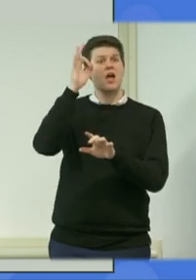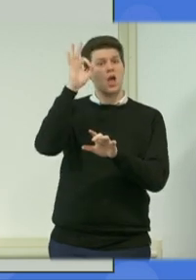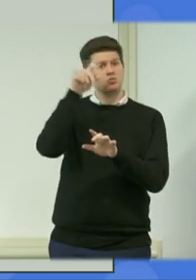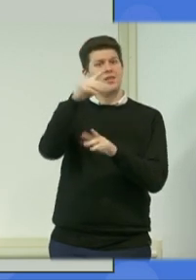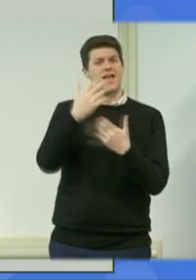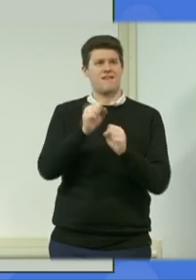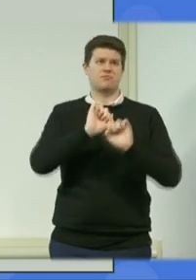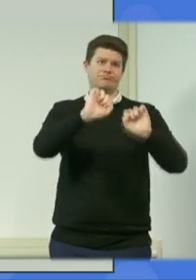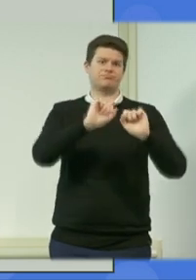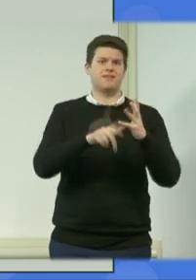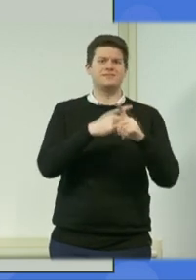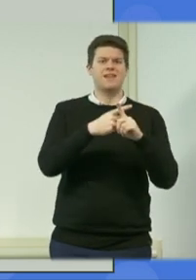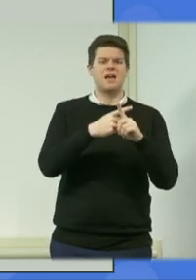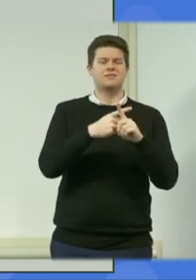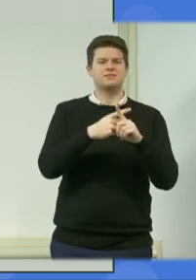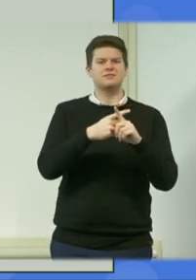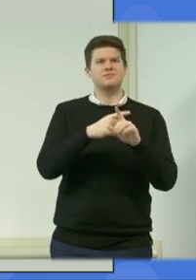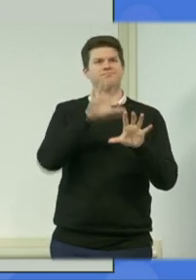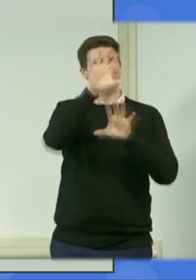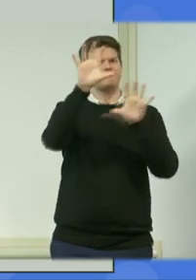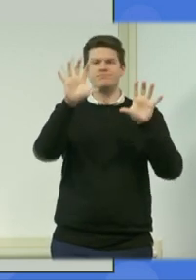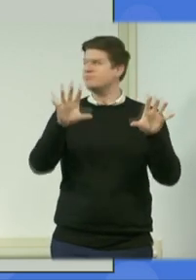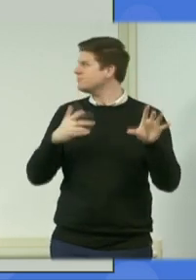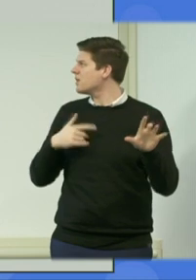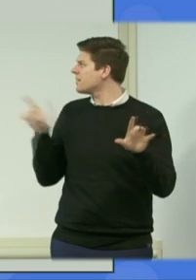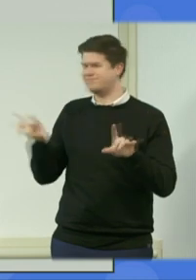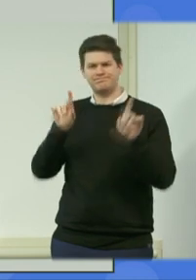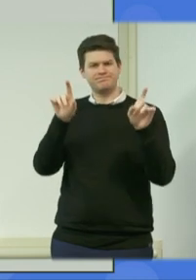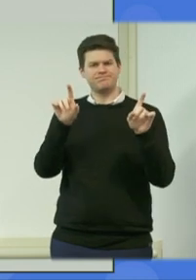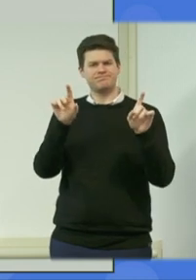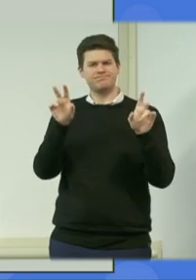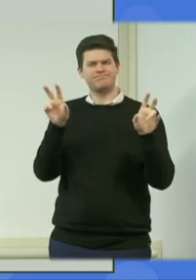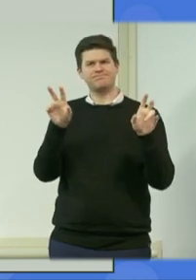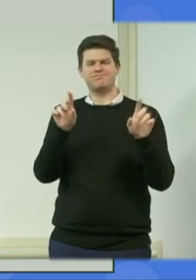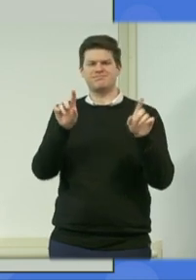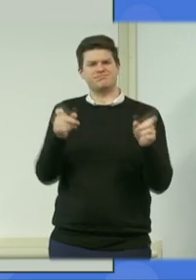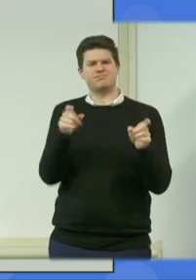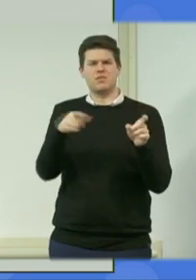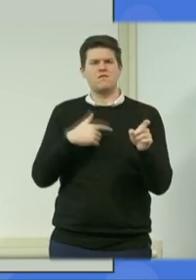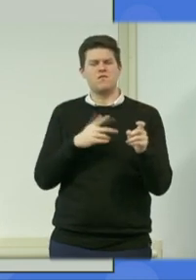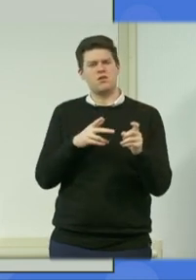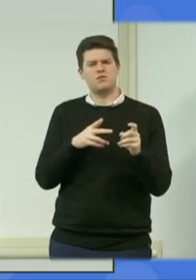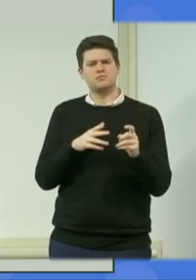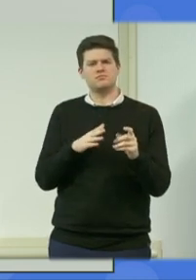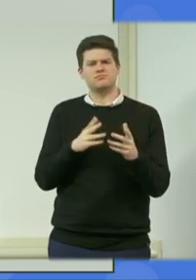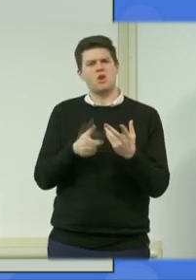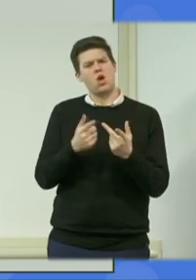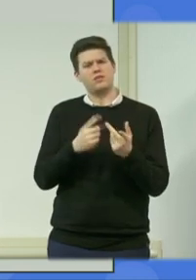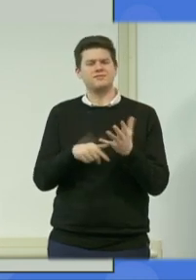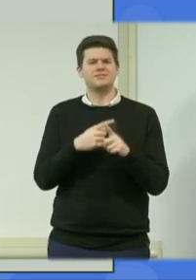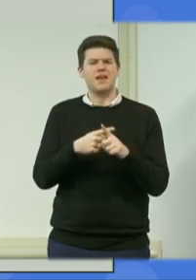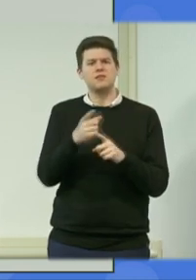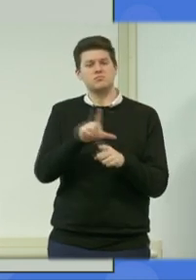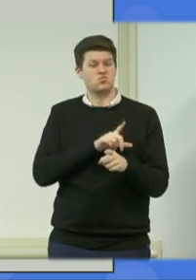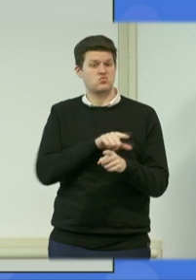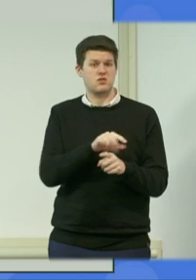The bottom two there I've put in italics with question marks, because the tourist tax and parking tax are examples of new kinds of taxes